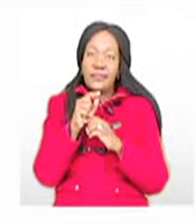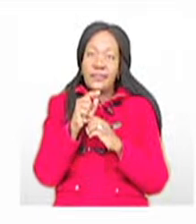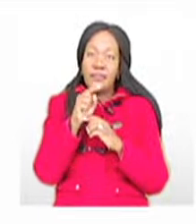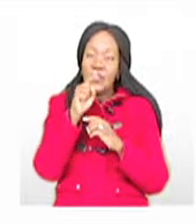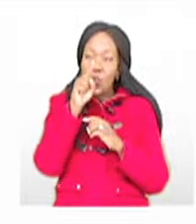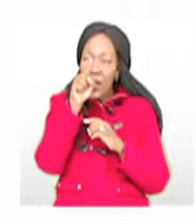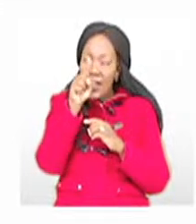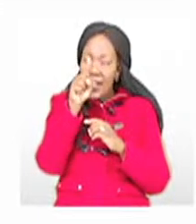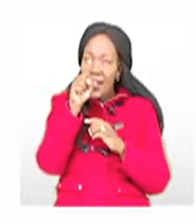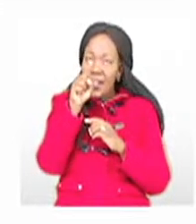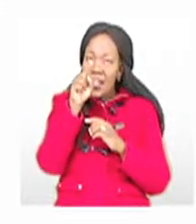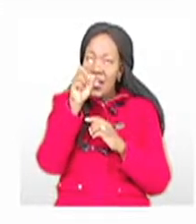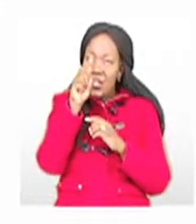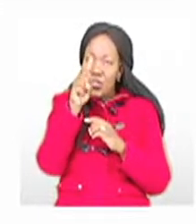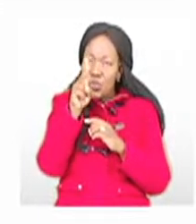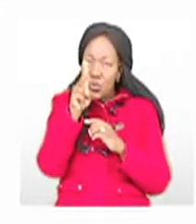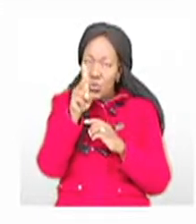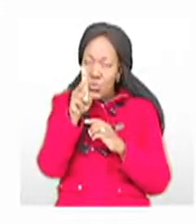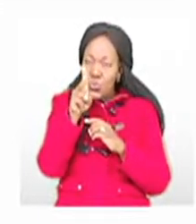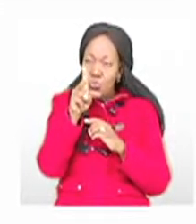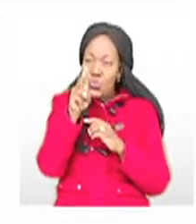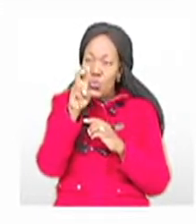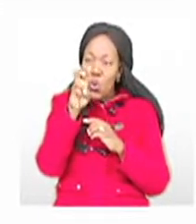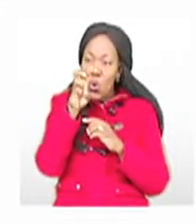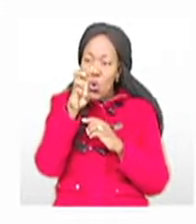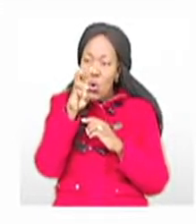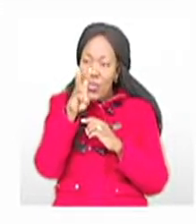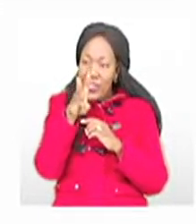together. 1, 2,